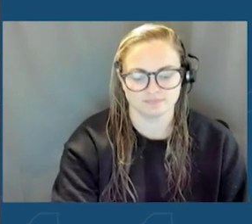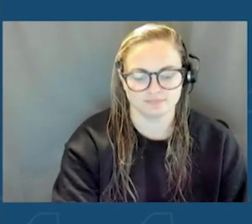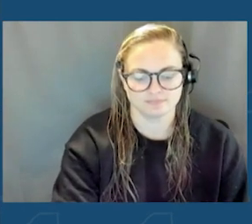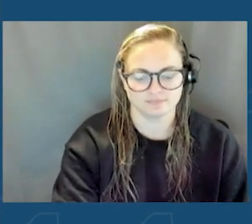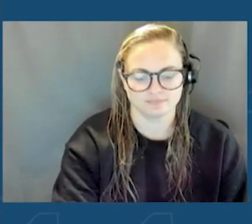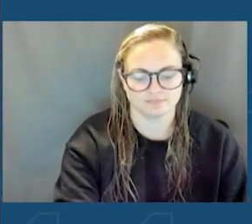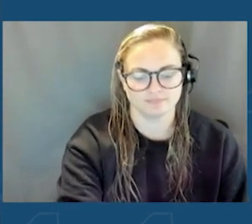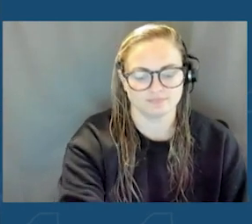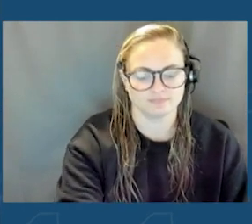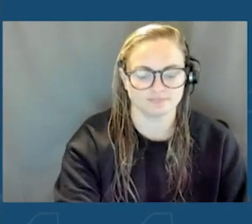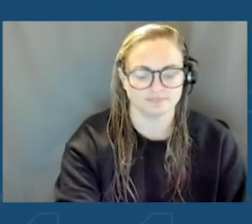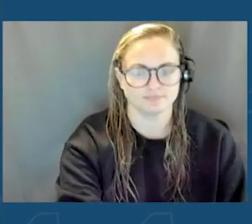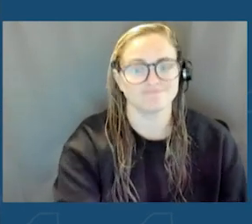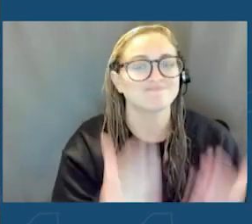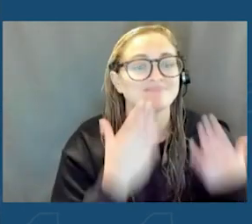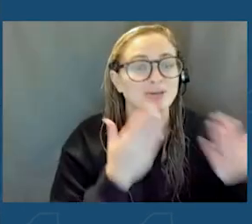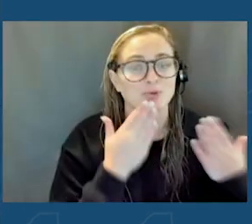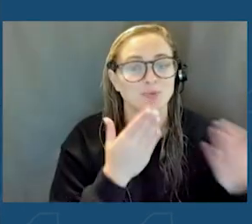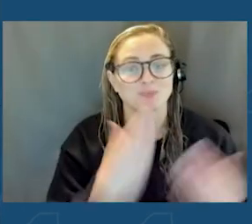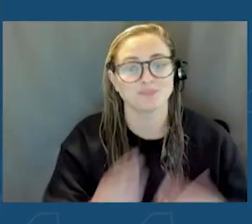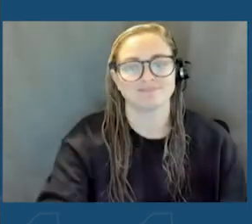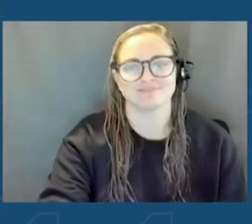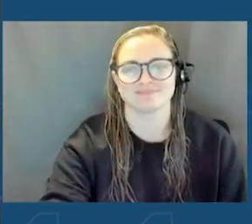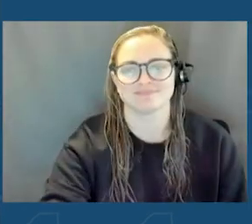Thank you.